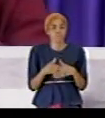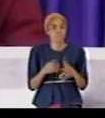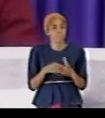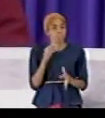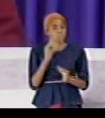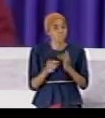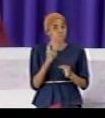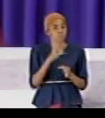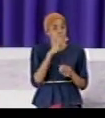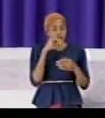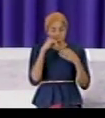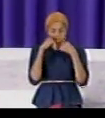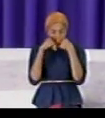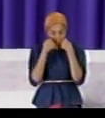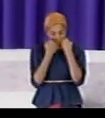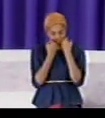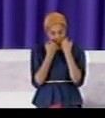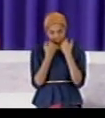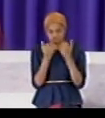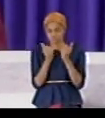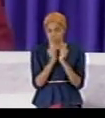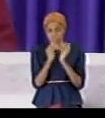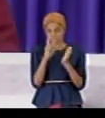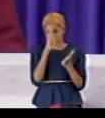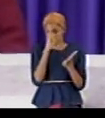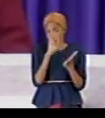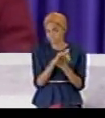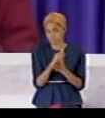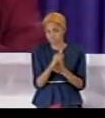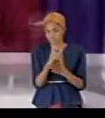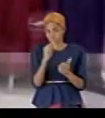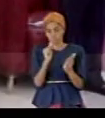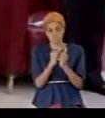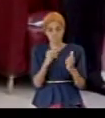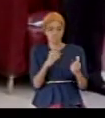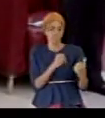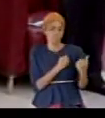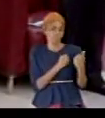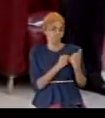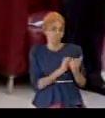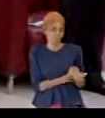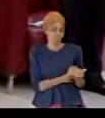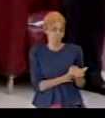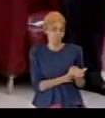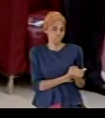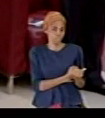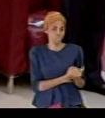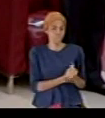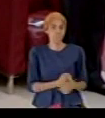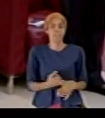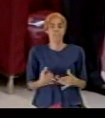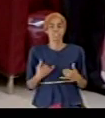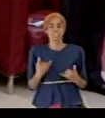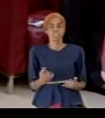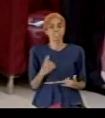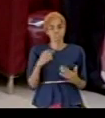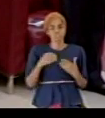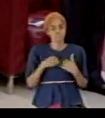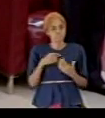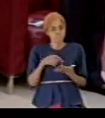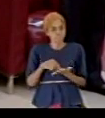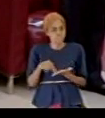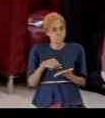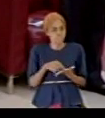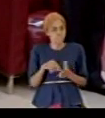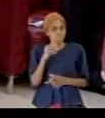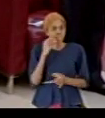without backbone, in declaring the gospel, then check up whether you